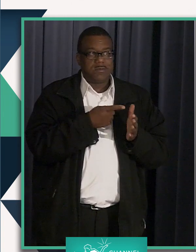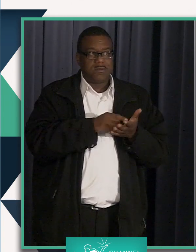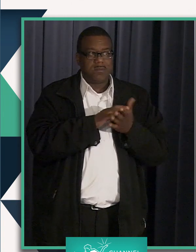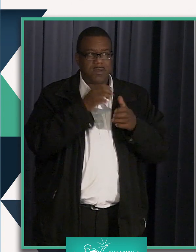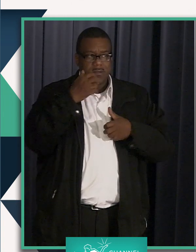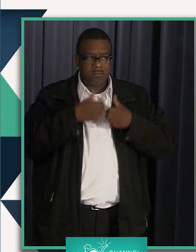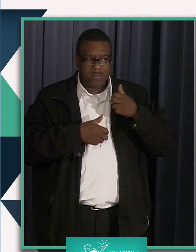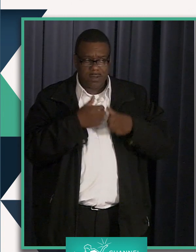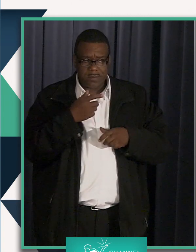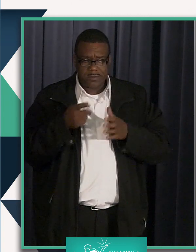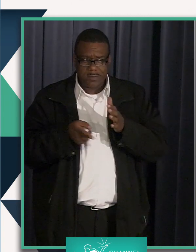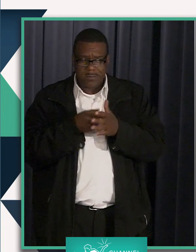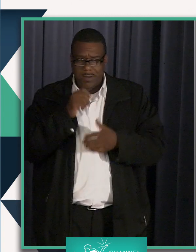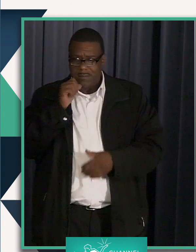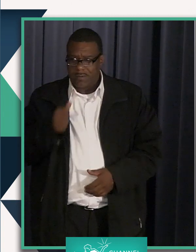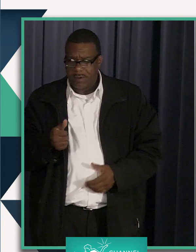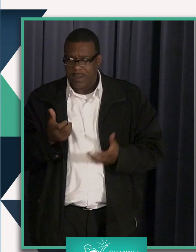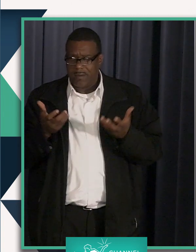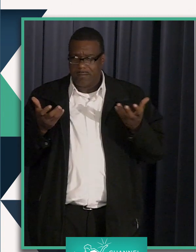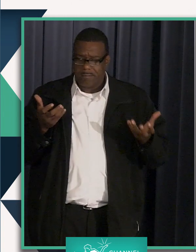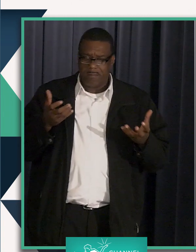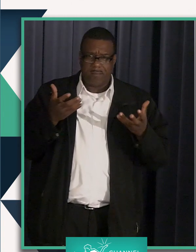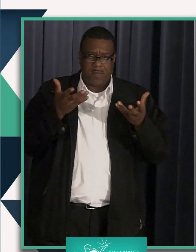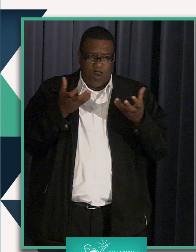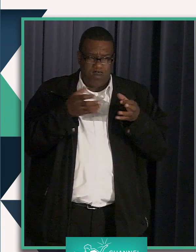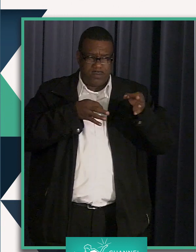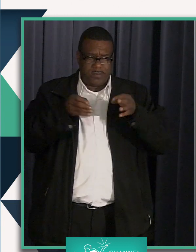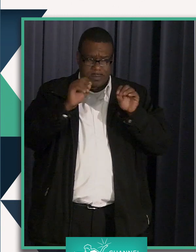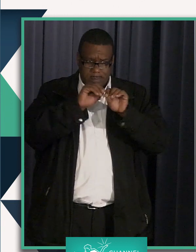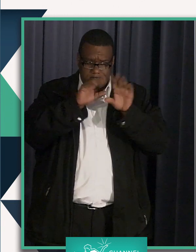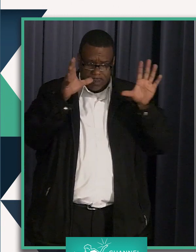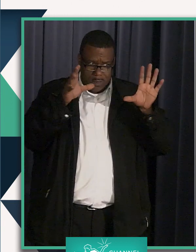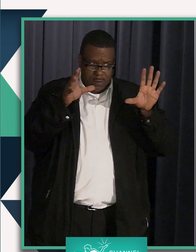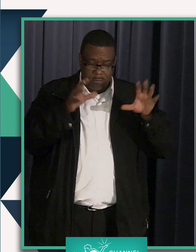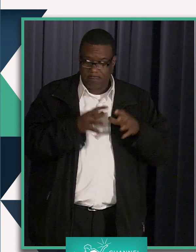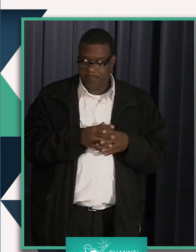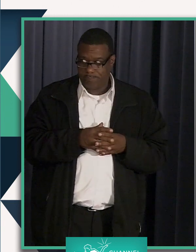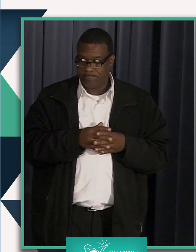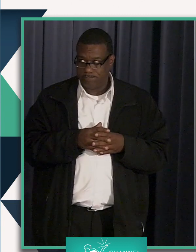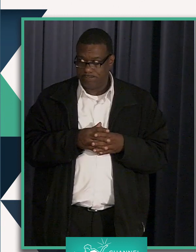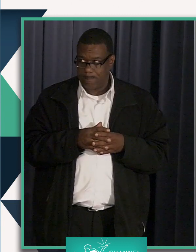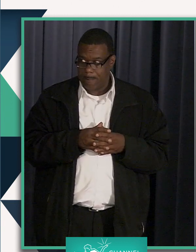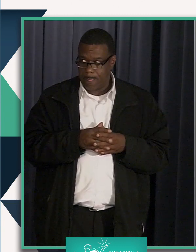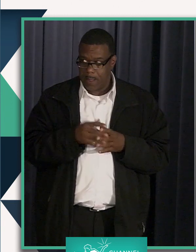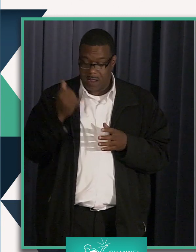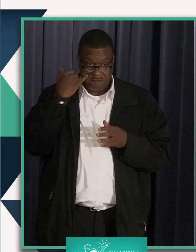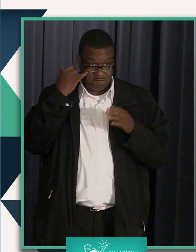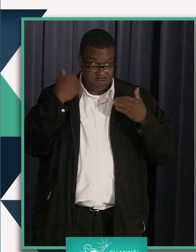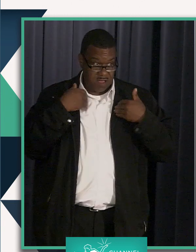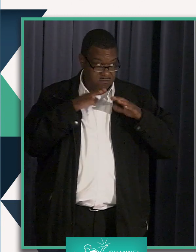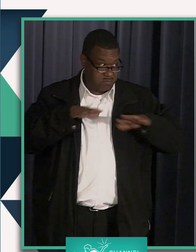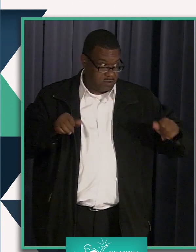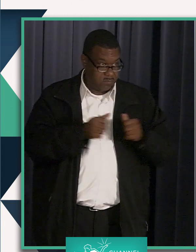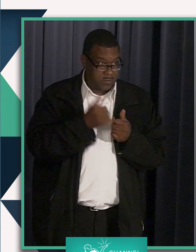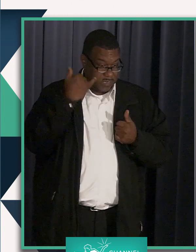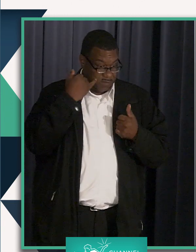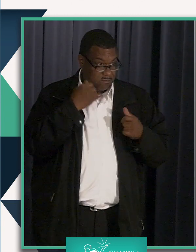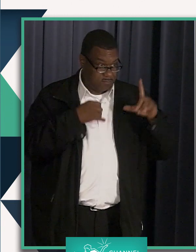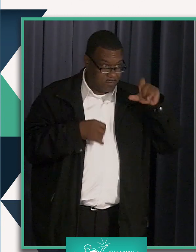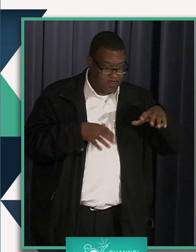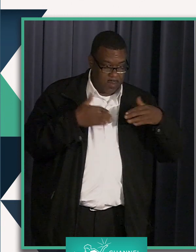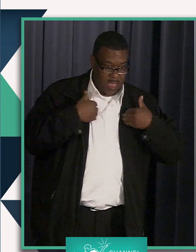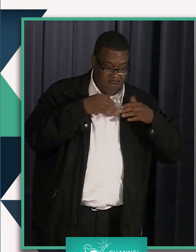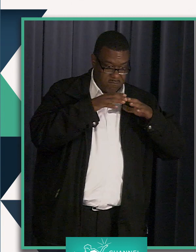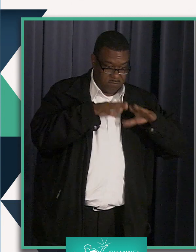certain things. So I just want a clarification as far as like the child tax credit. If you have children, adopted children, you